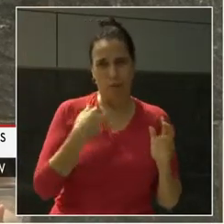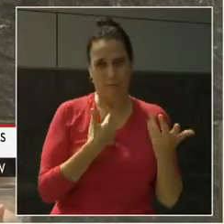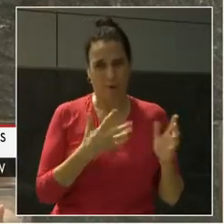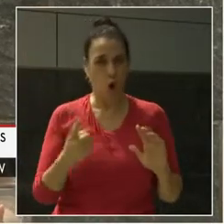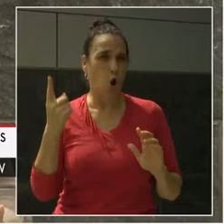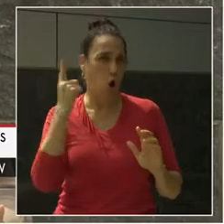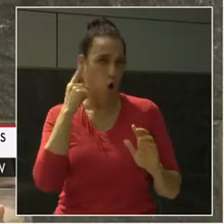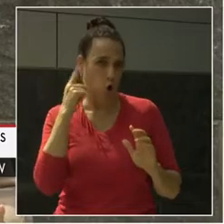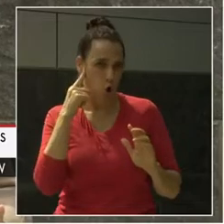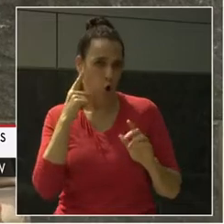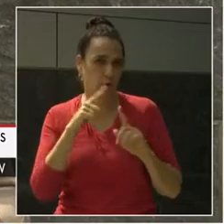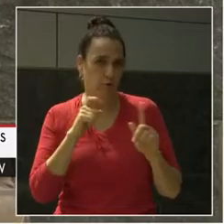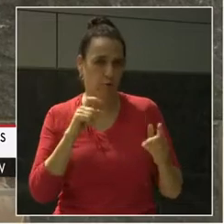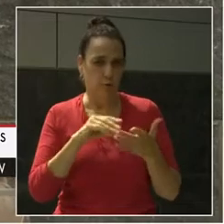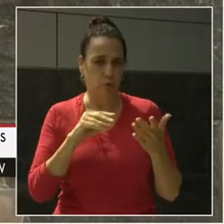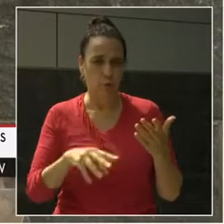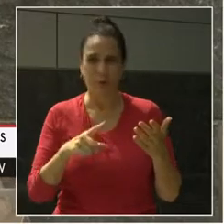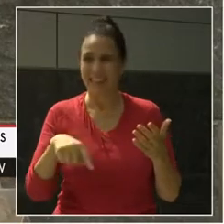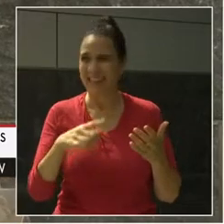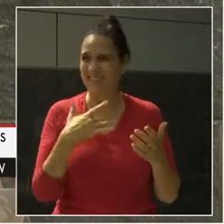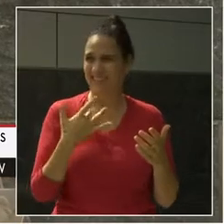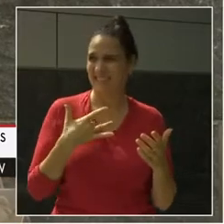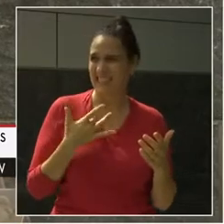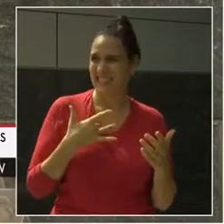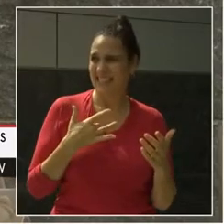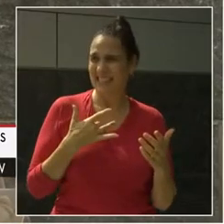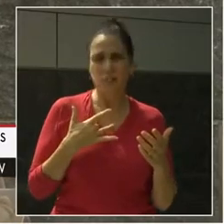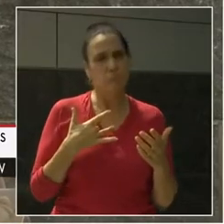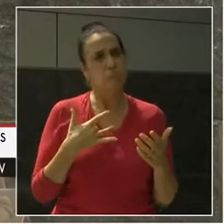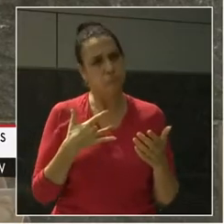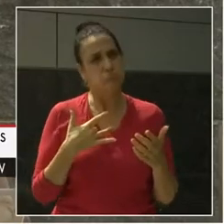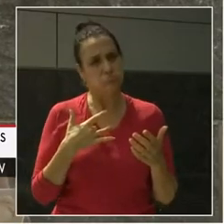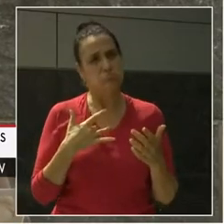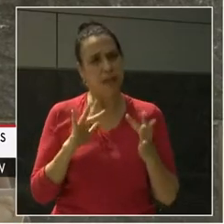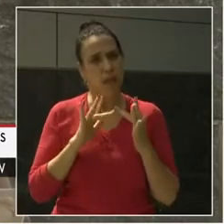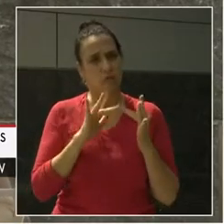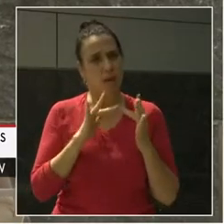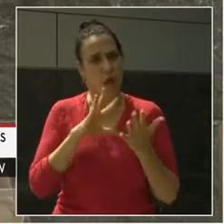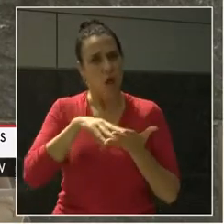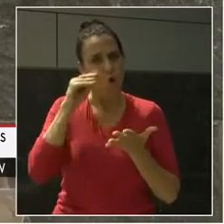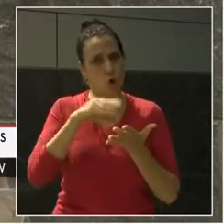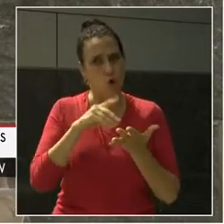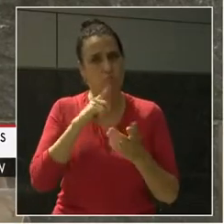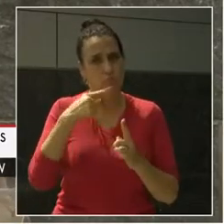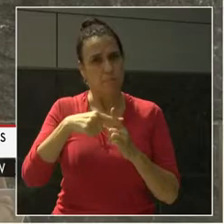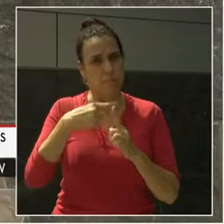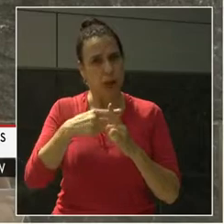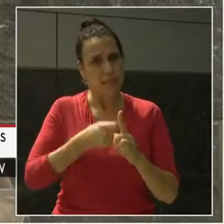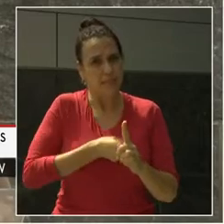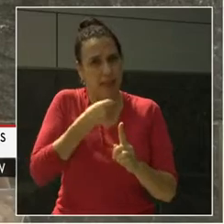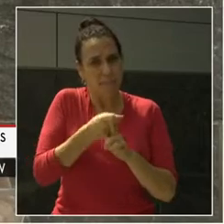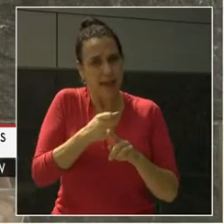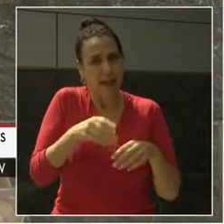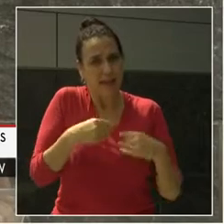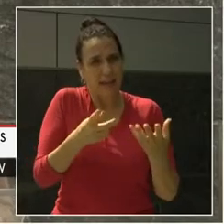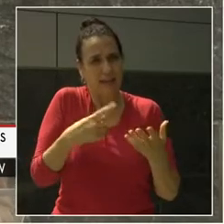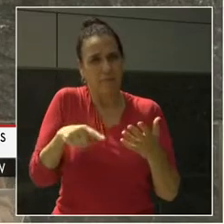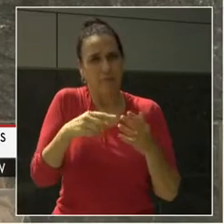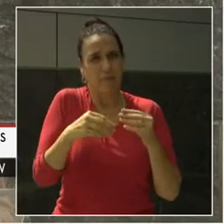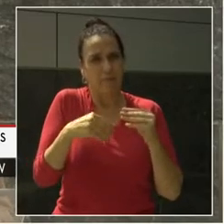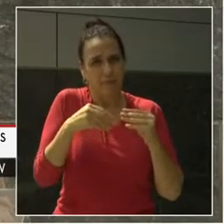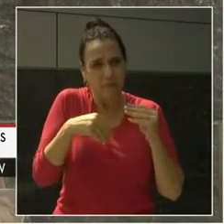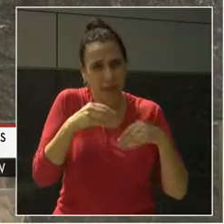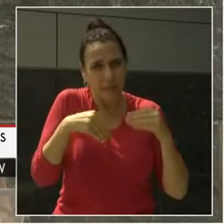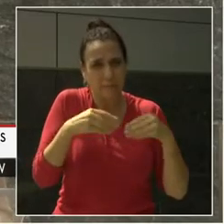how distance learning was a positive impact in their lives, giving them the flexibility to gain